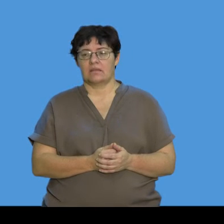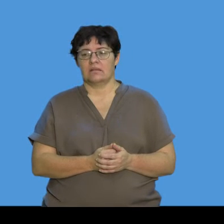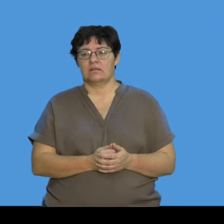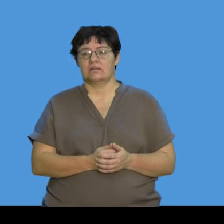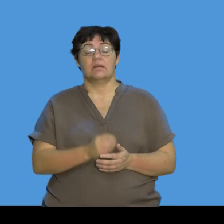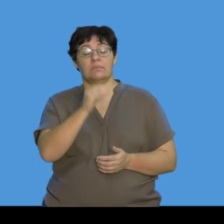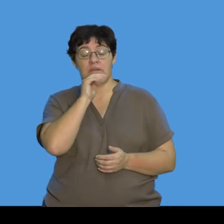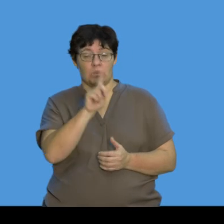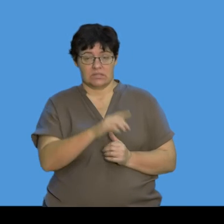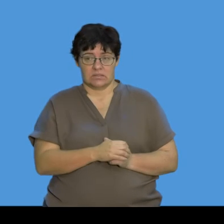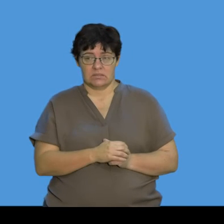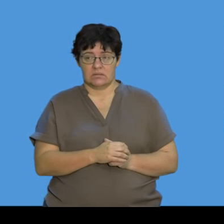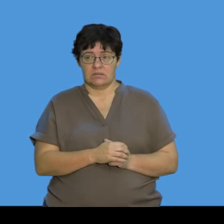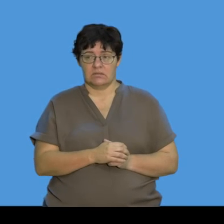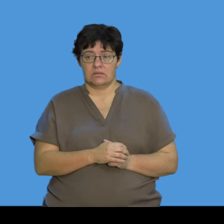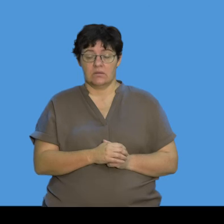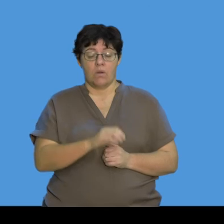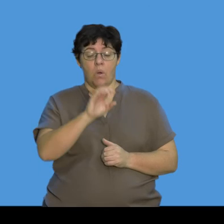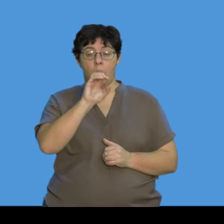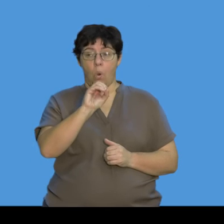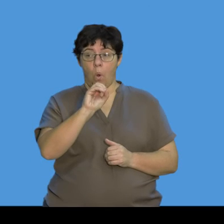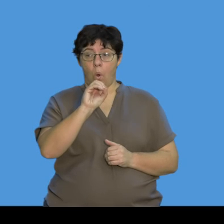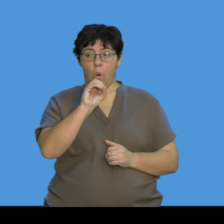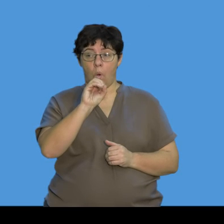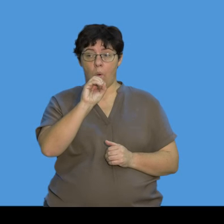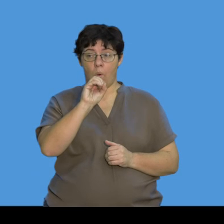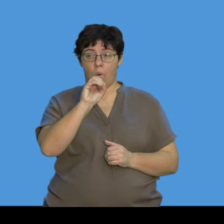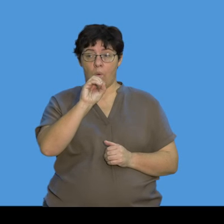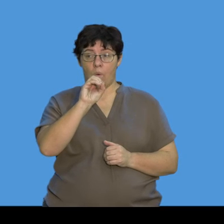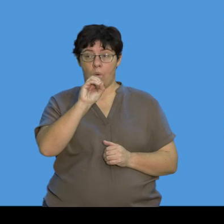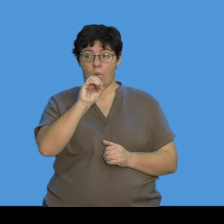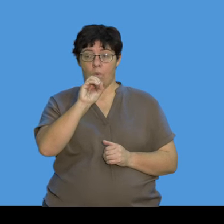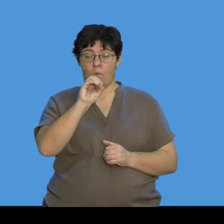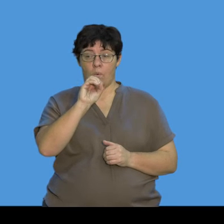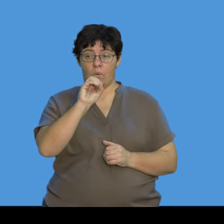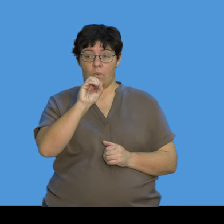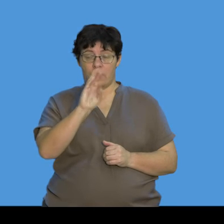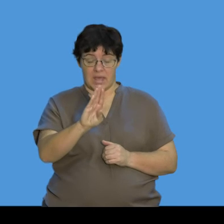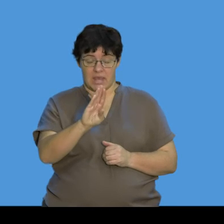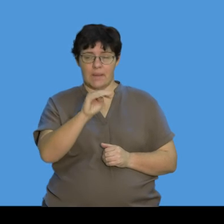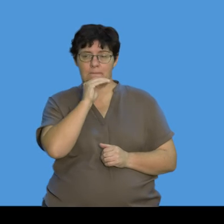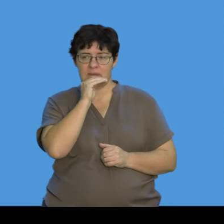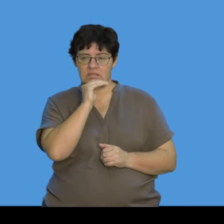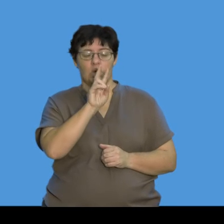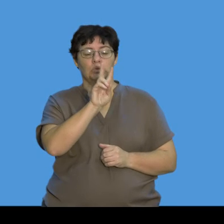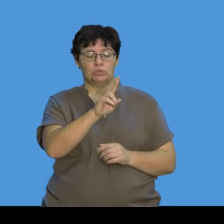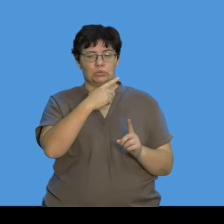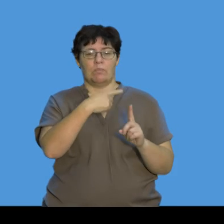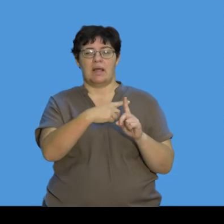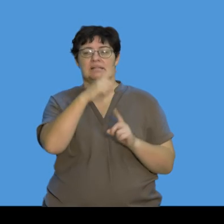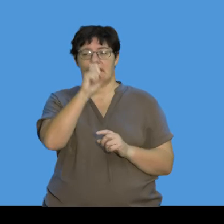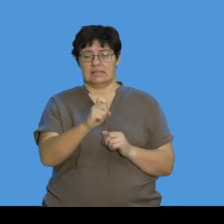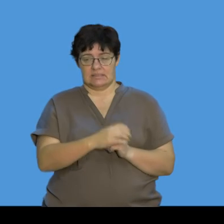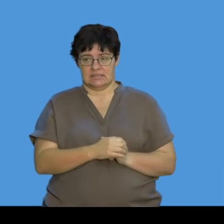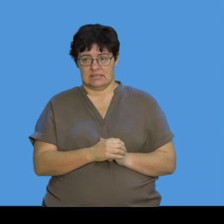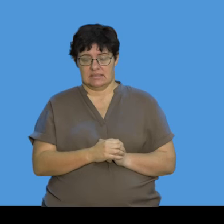it will mean that my OB, which is the radius of the circle, will then be 2 plus